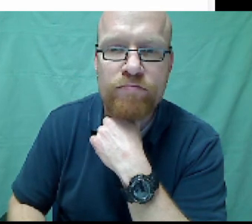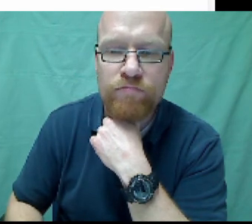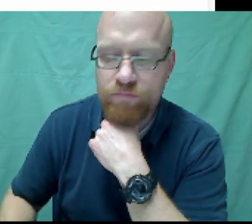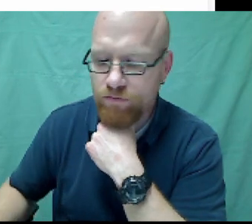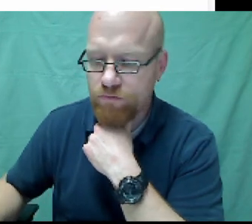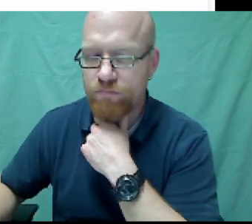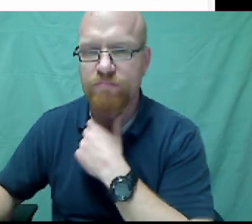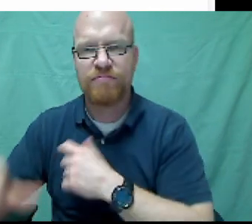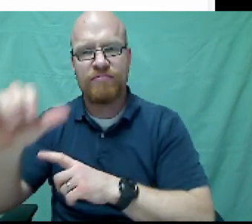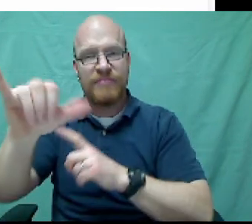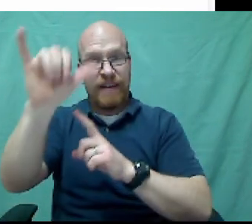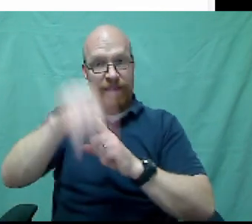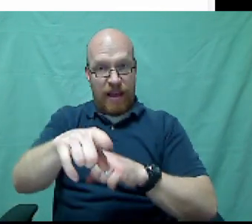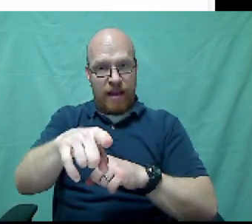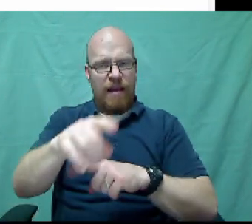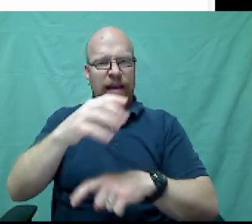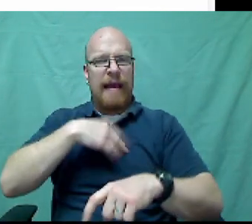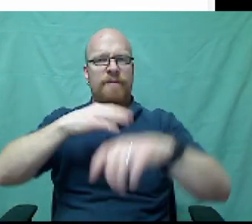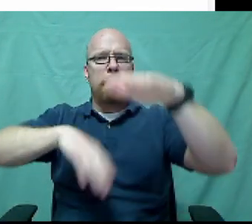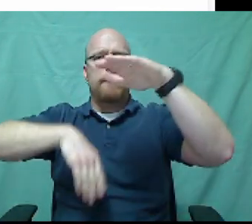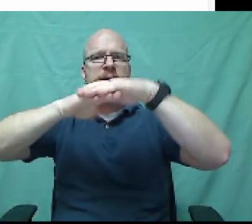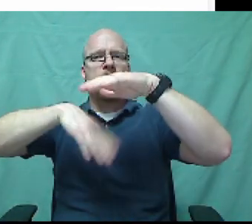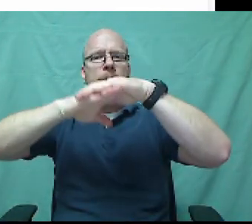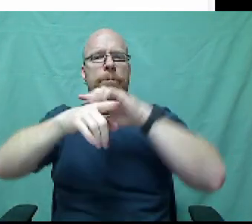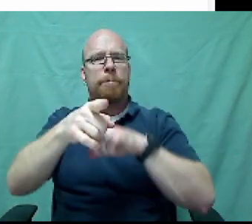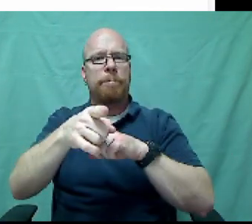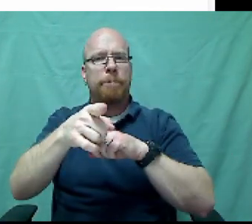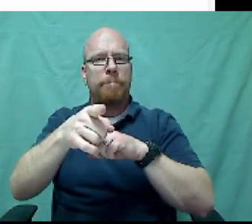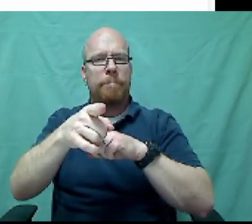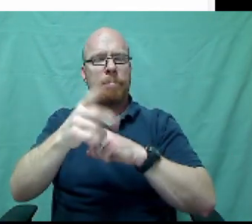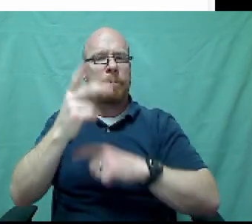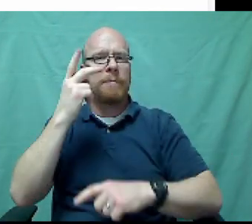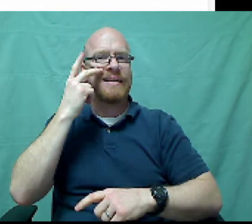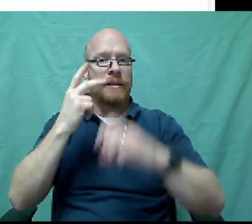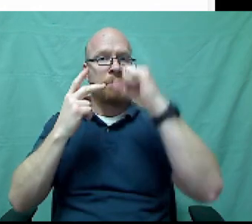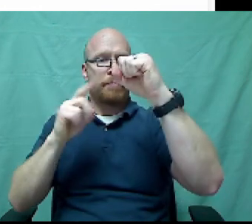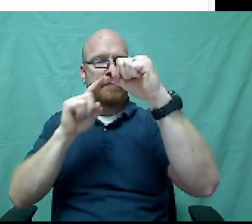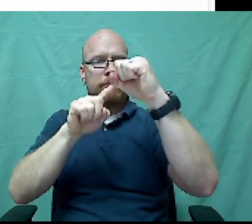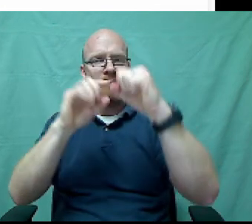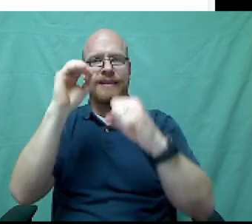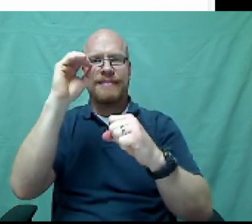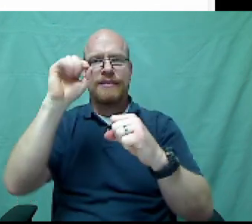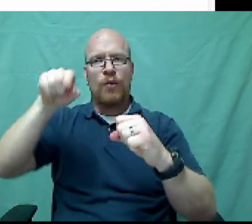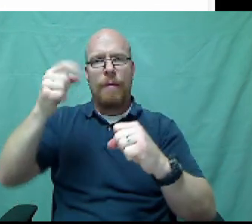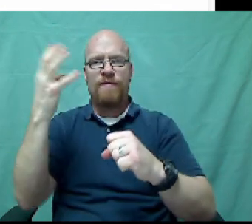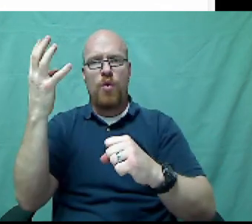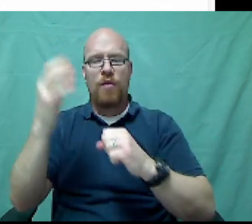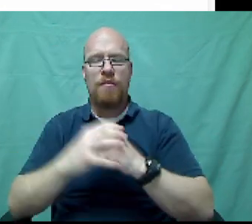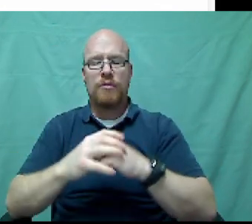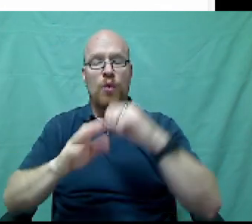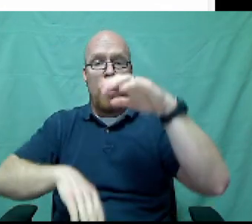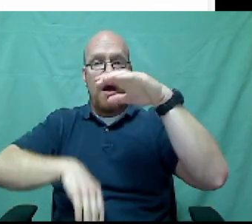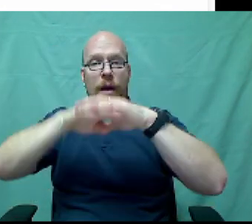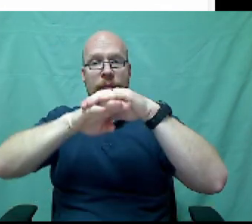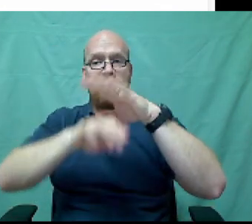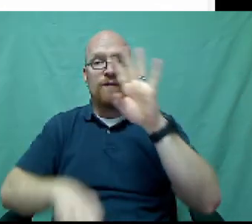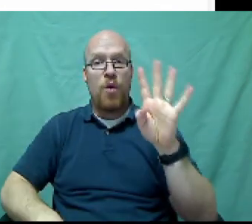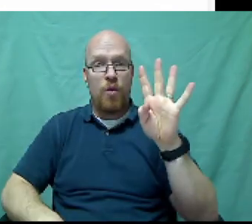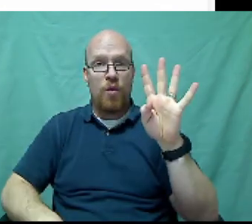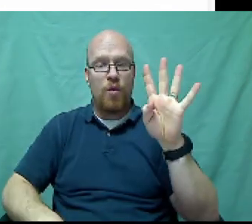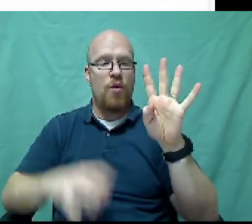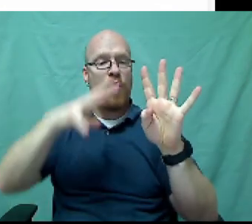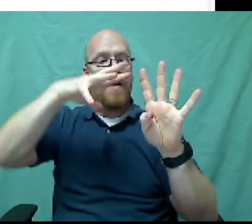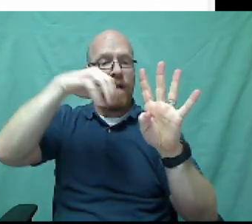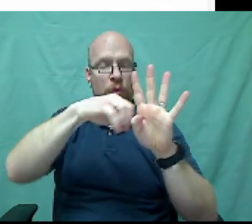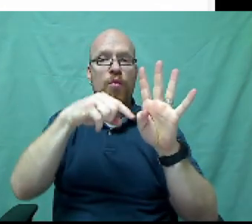Now our range. There is a maximum you can see, 0, 4. So it goes up to y equals